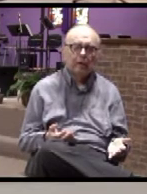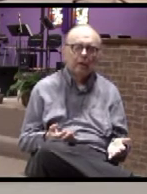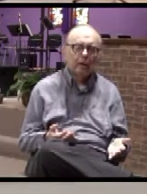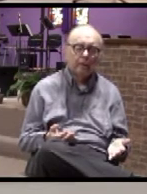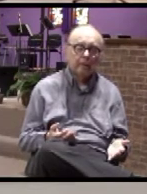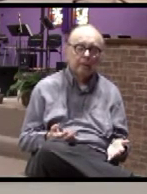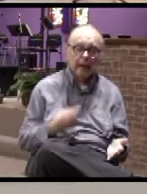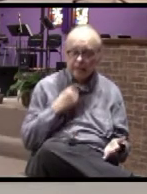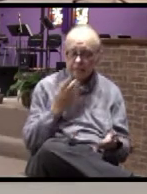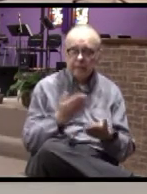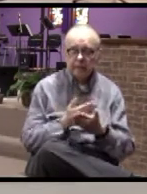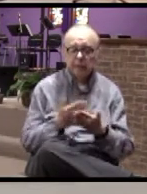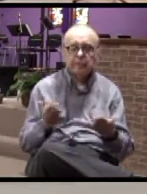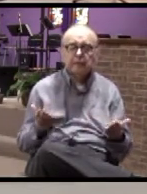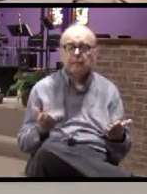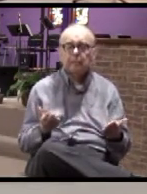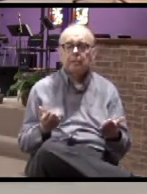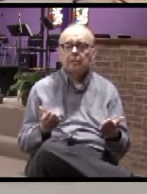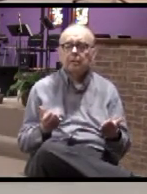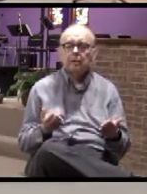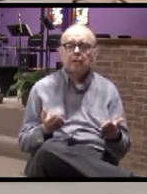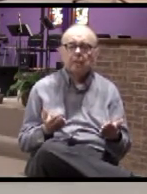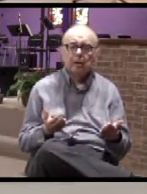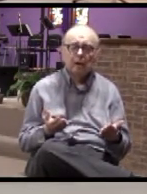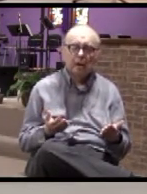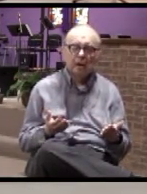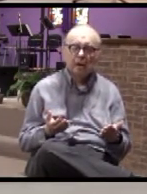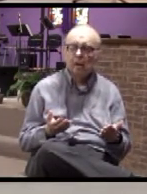May I say something to y'all?